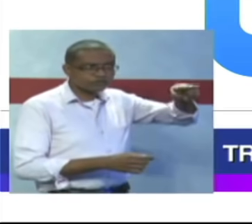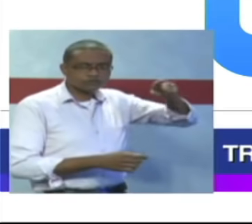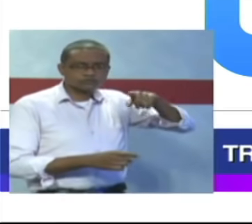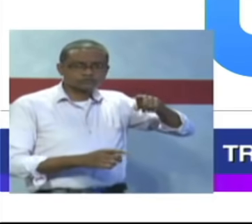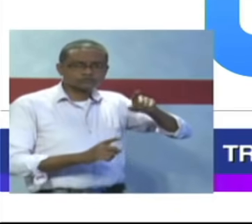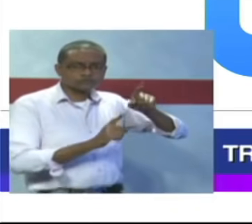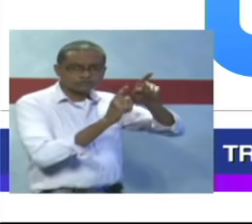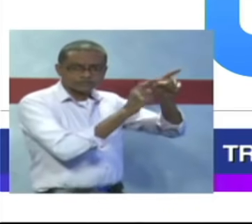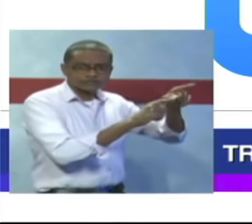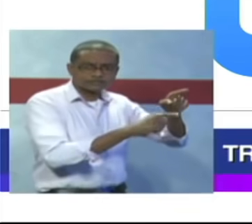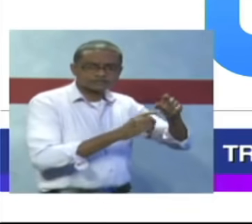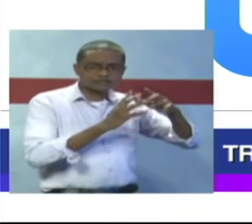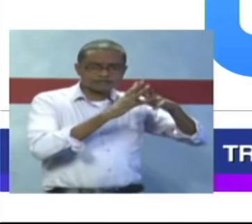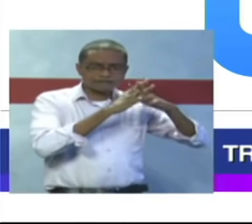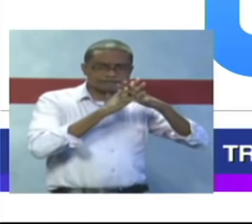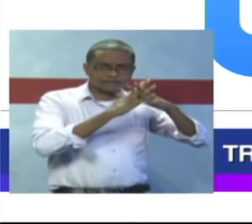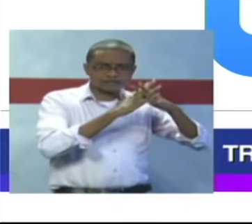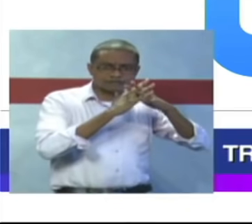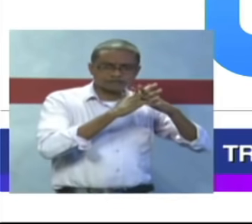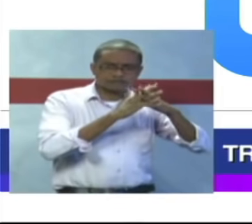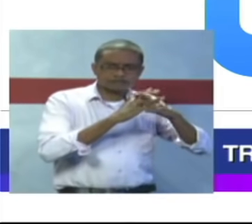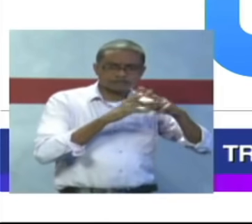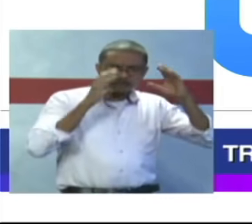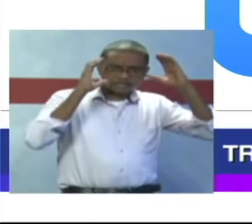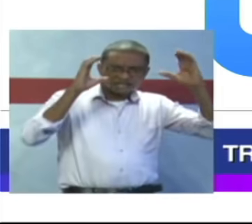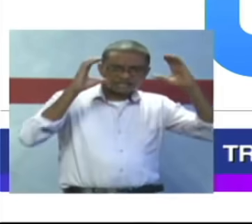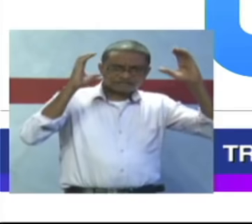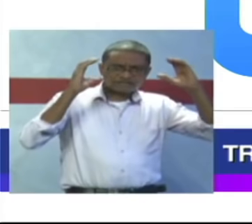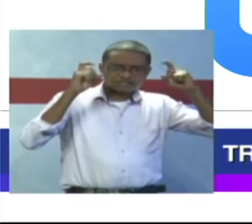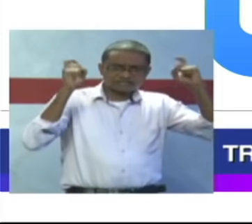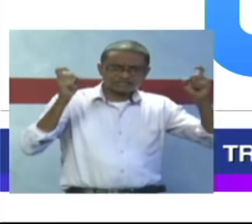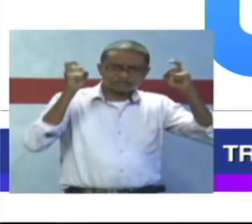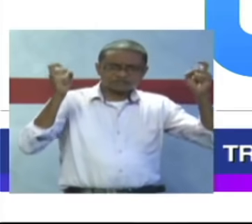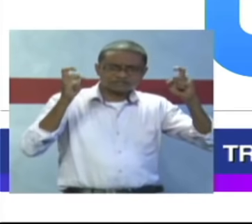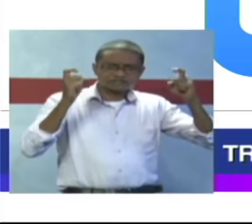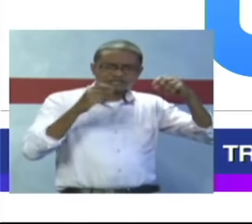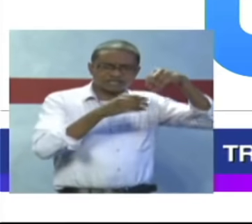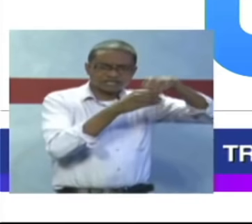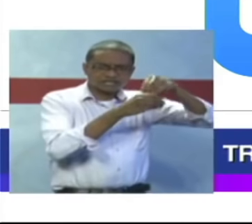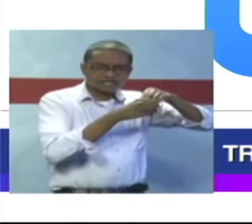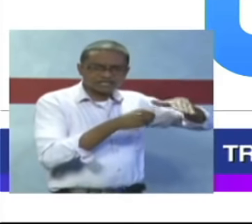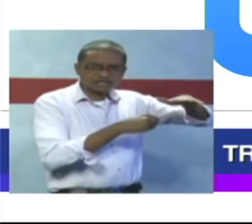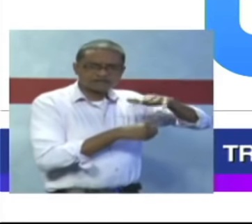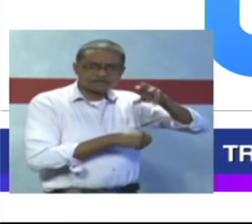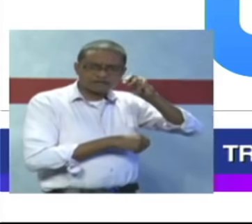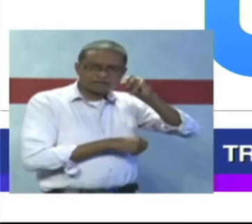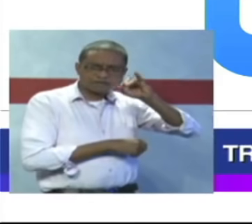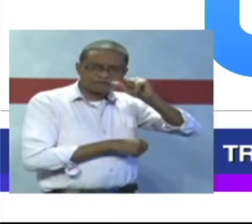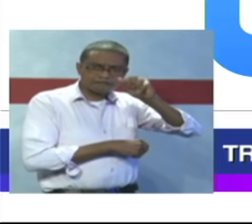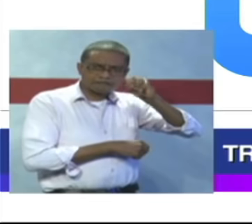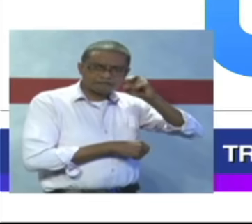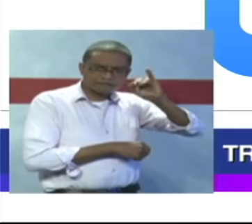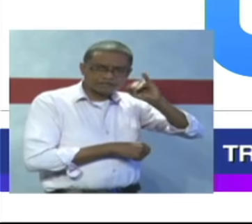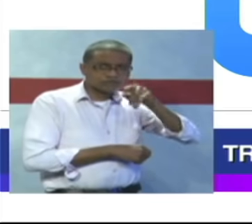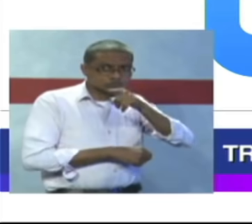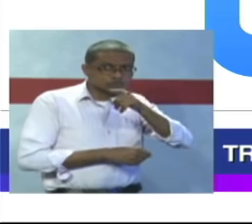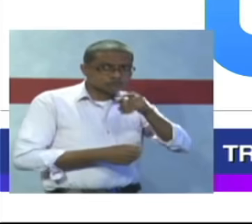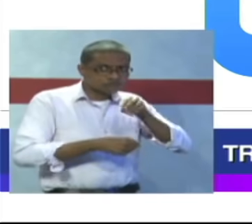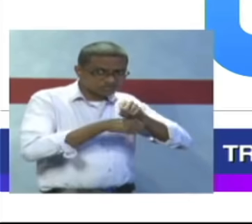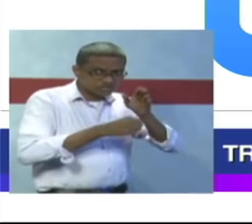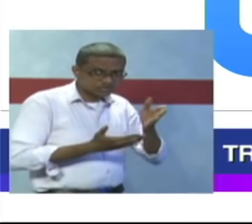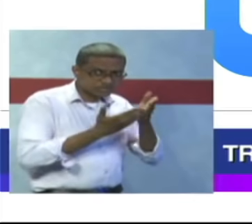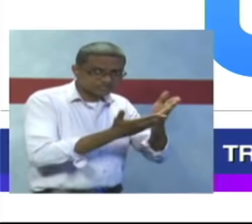Carnival celebrations, given that many social media videos showed a lack of mask wearing, physical distancing, etc.? My